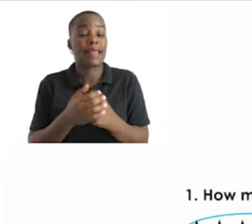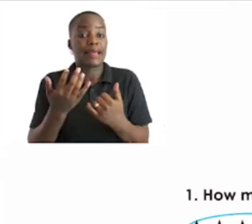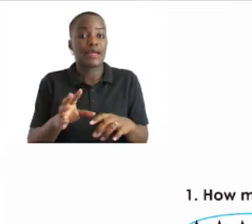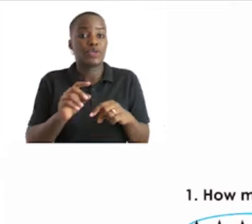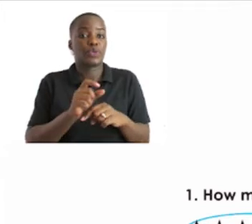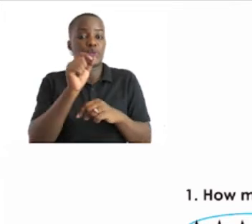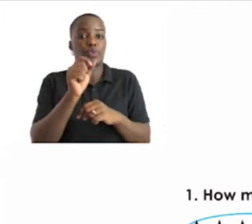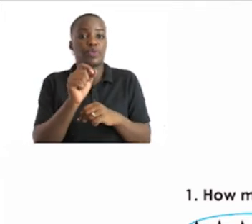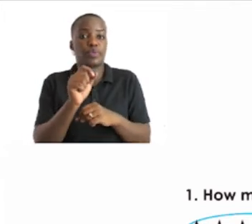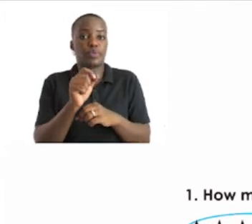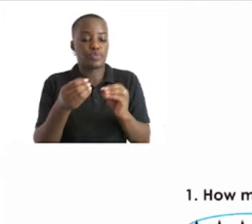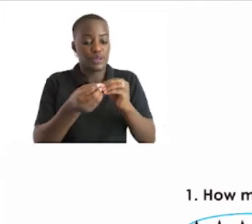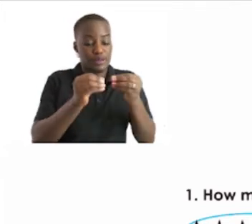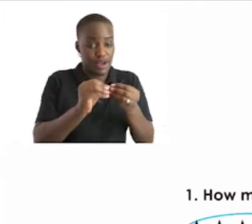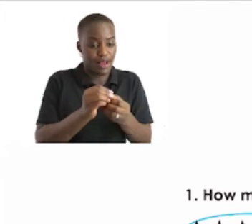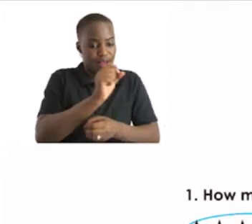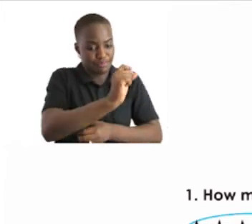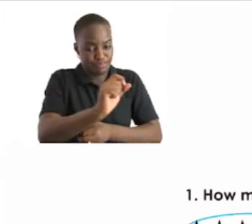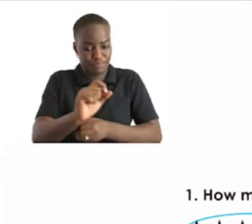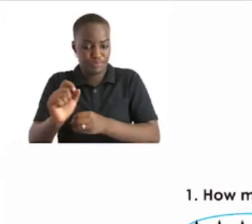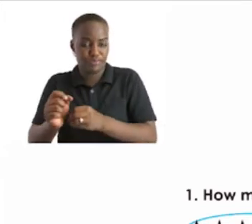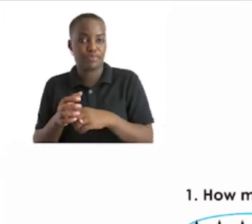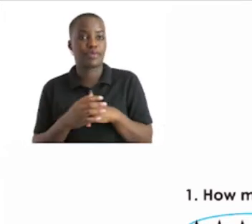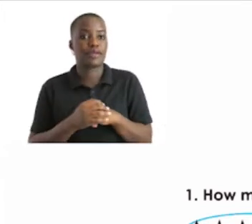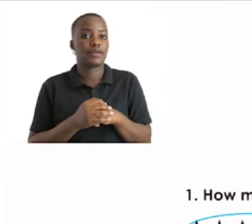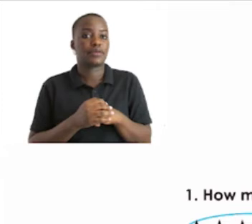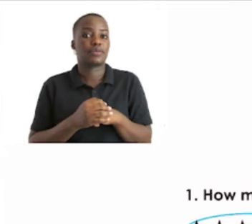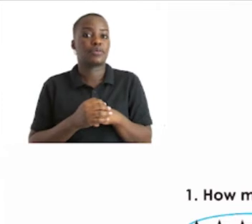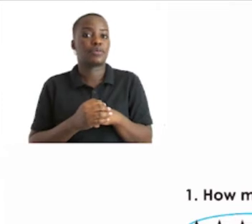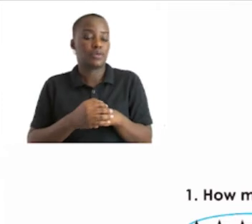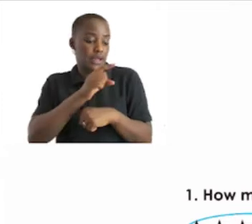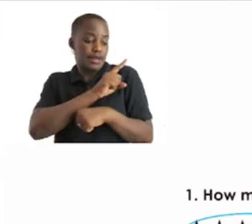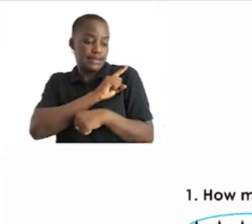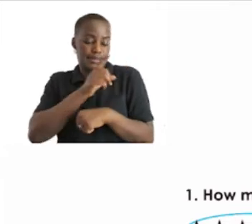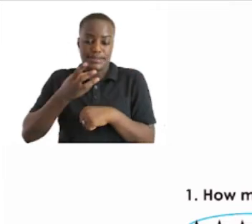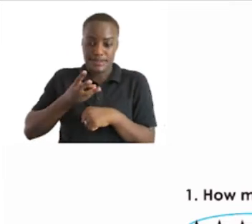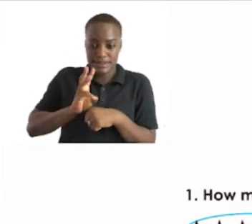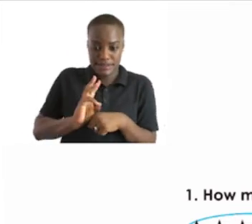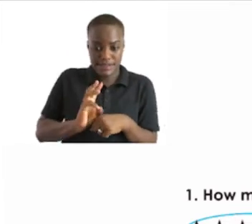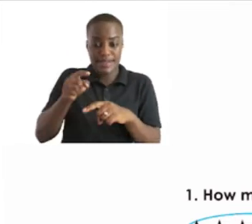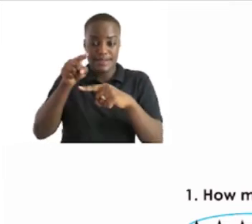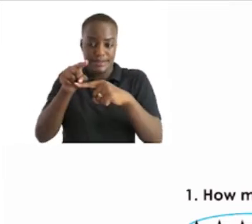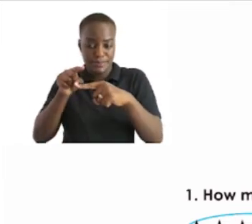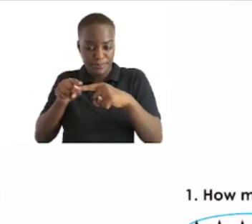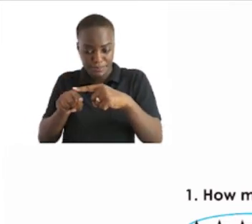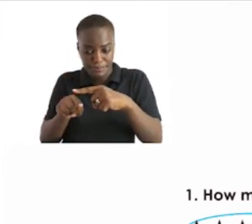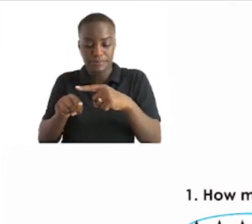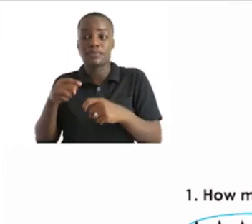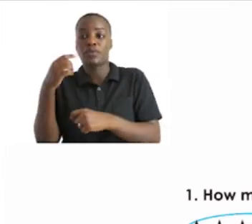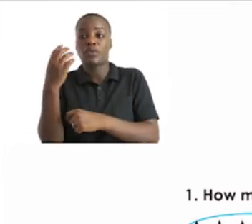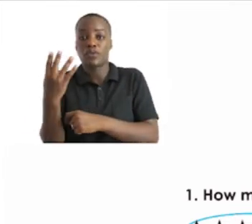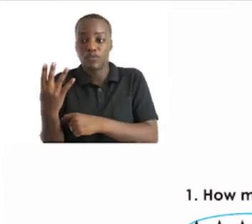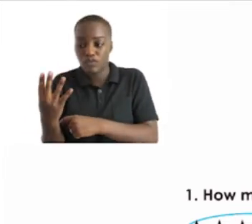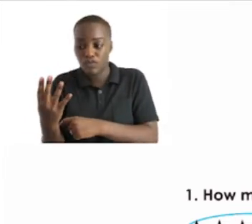divide or make a division equation, starting with 16 divided by,